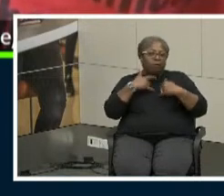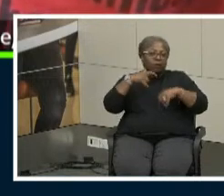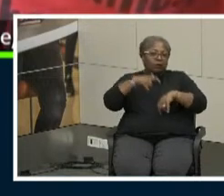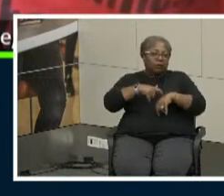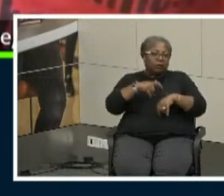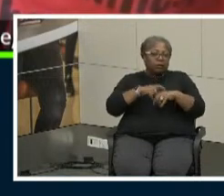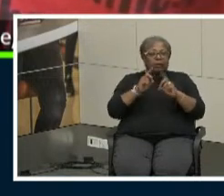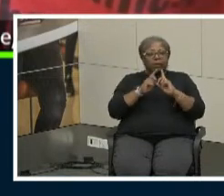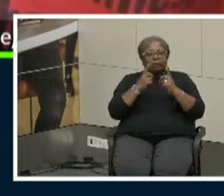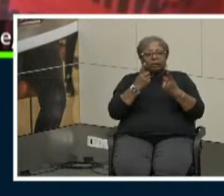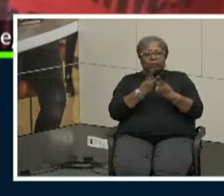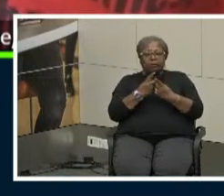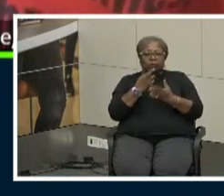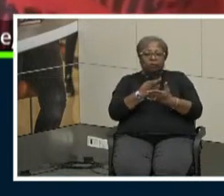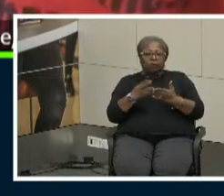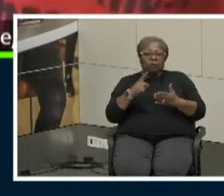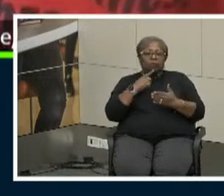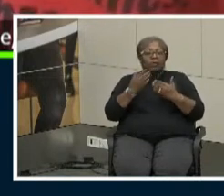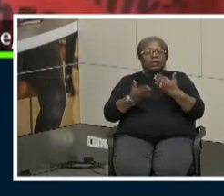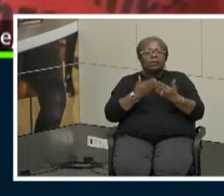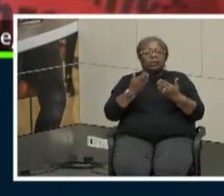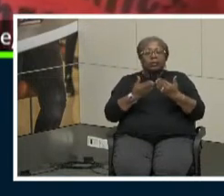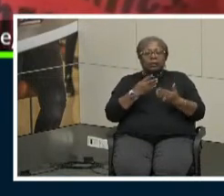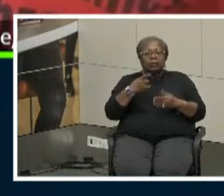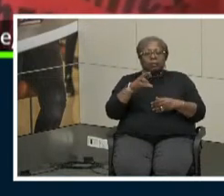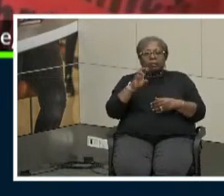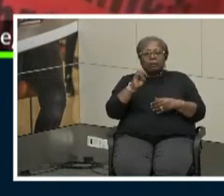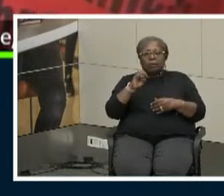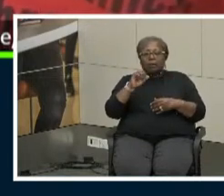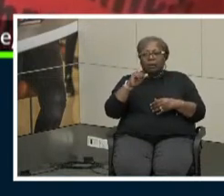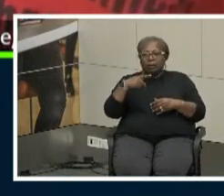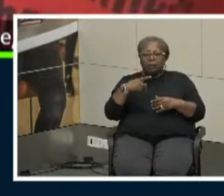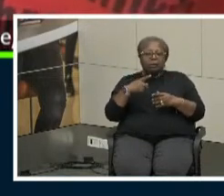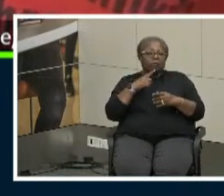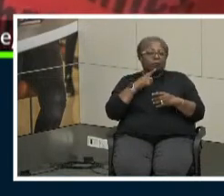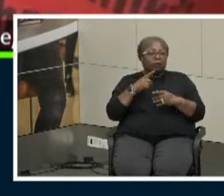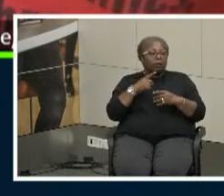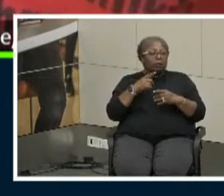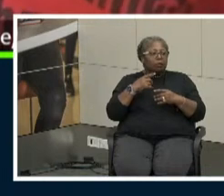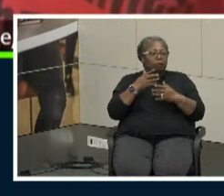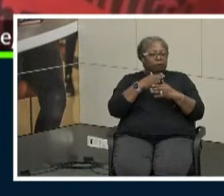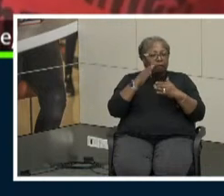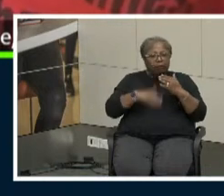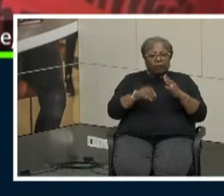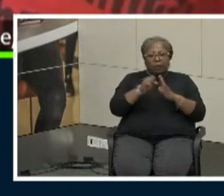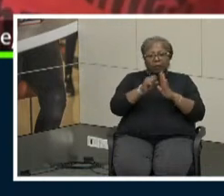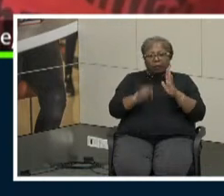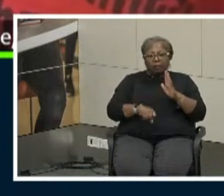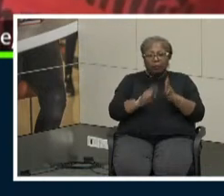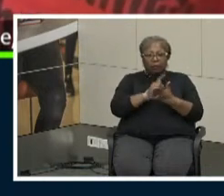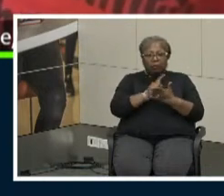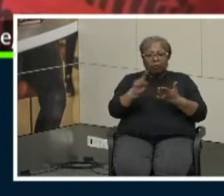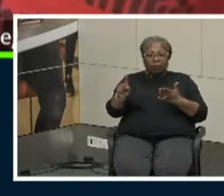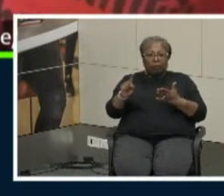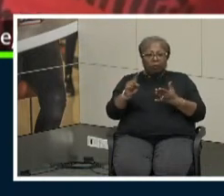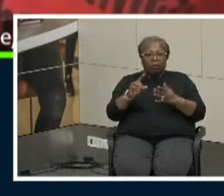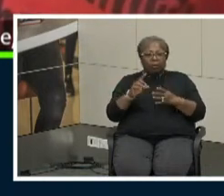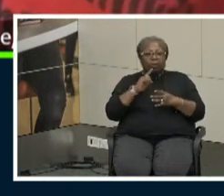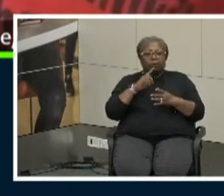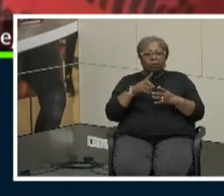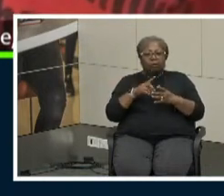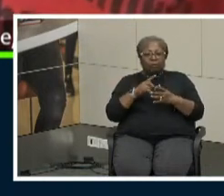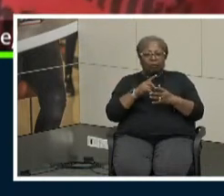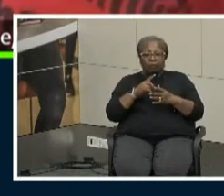time the district resources are easy the prea k find it Breezy we finished a semester in a week the content was